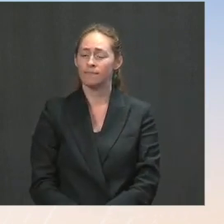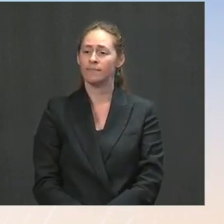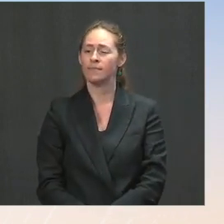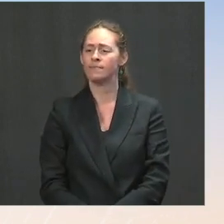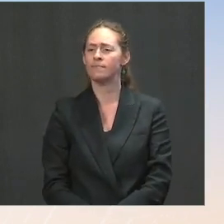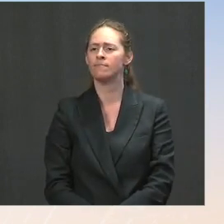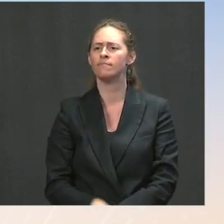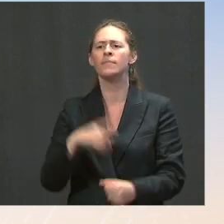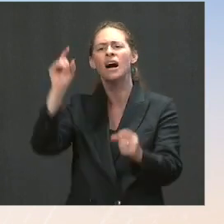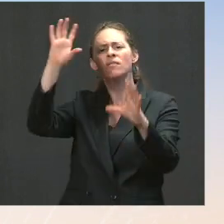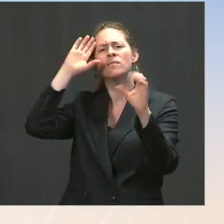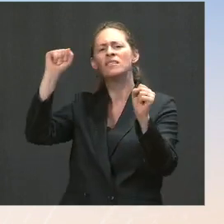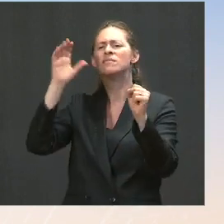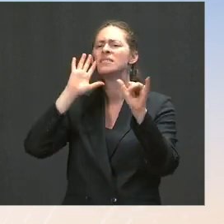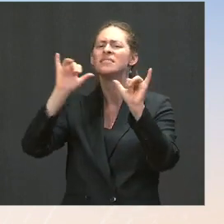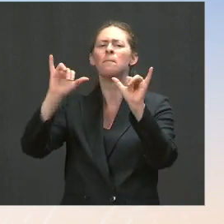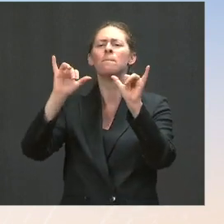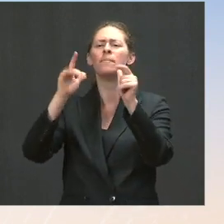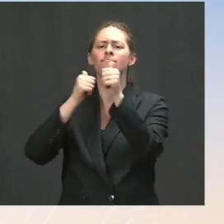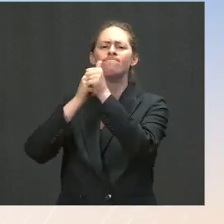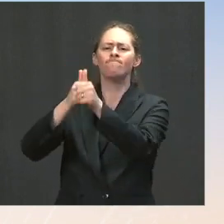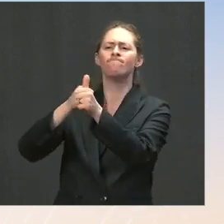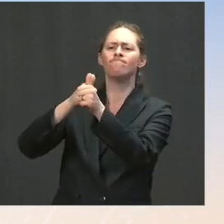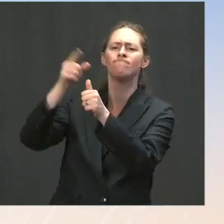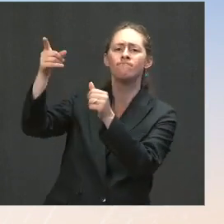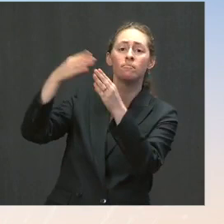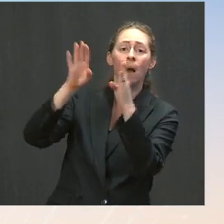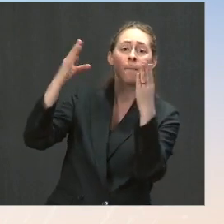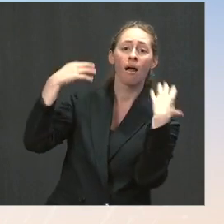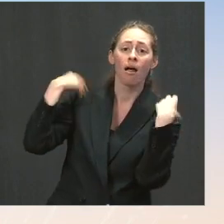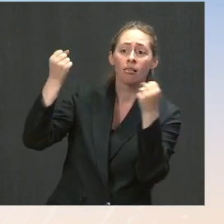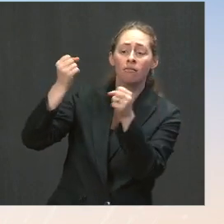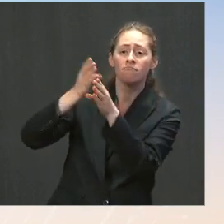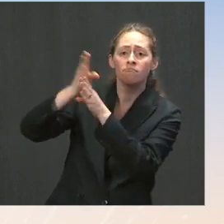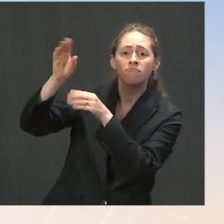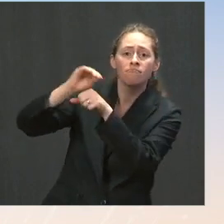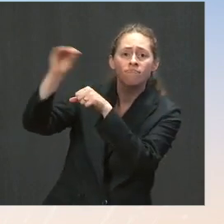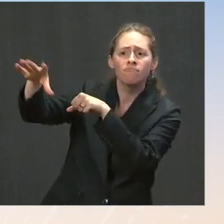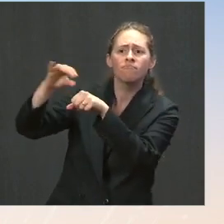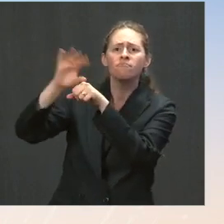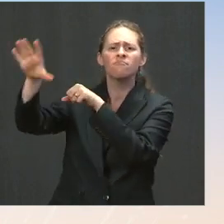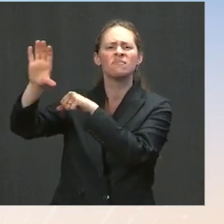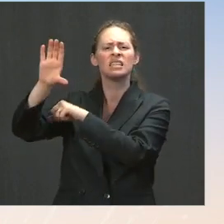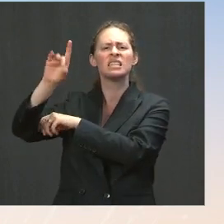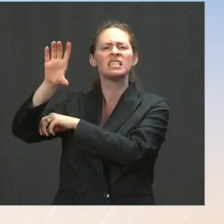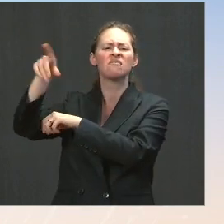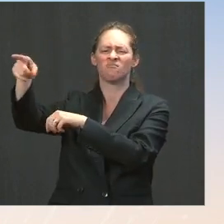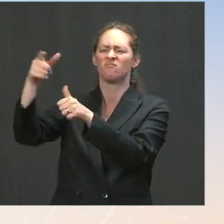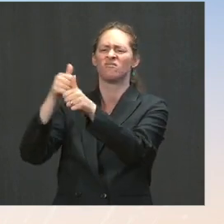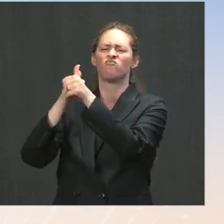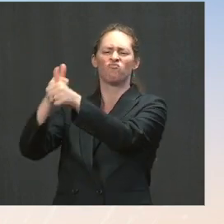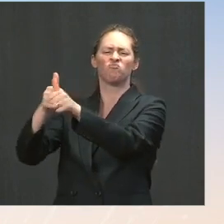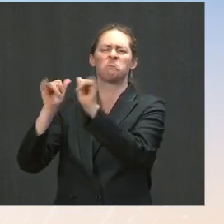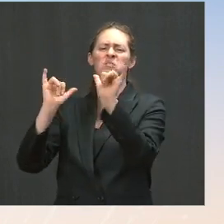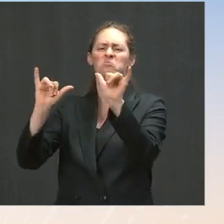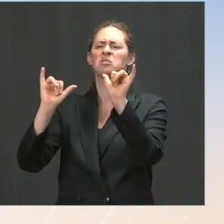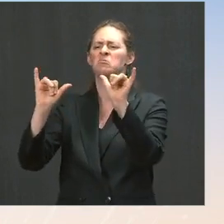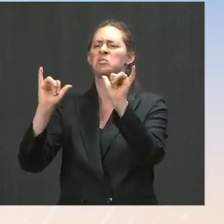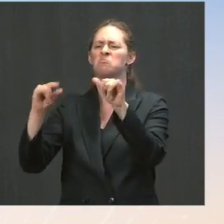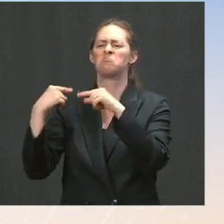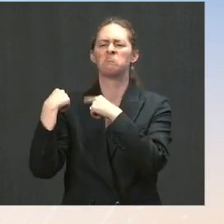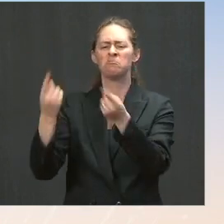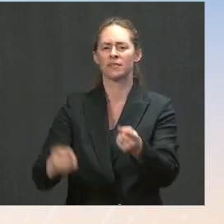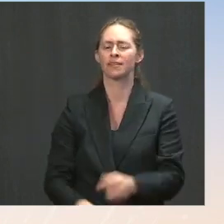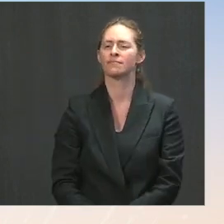health experts, by the CDC, and what our doctors are recommending. That has always been the case, and there have been discussions, as